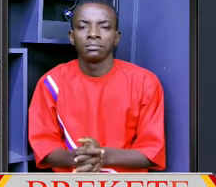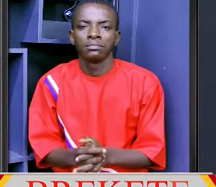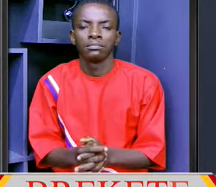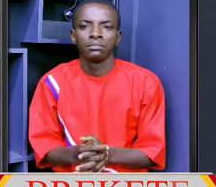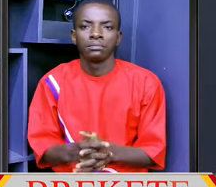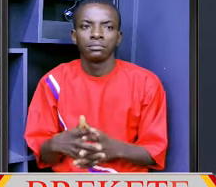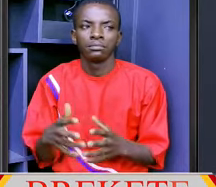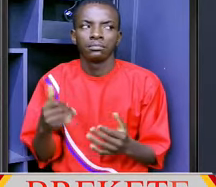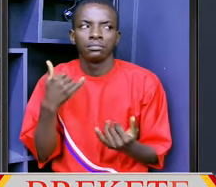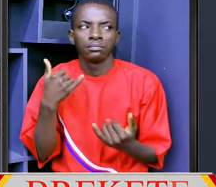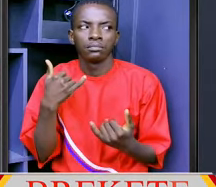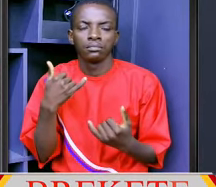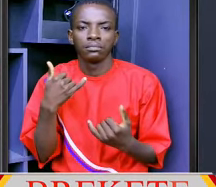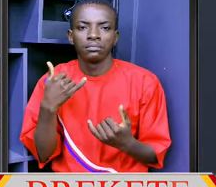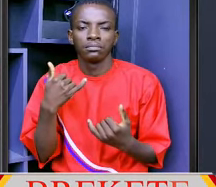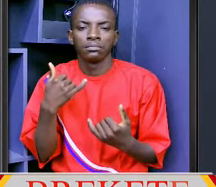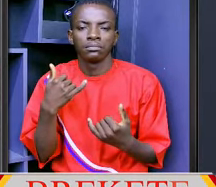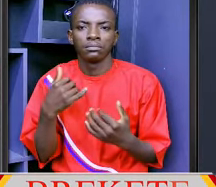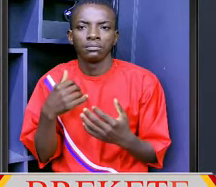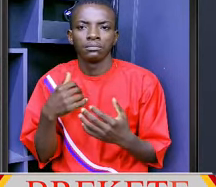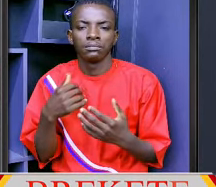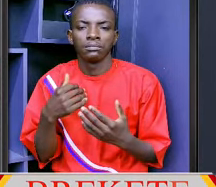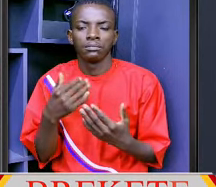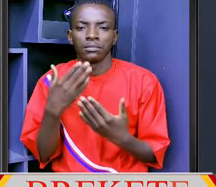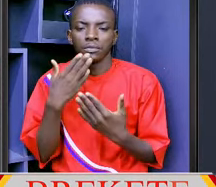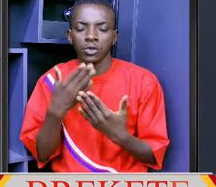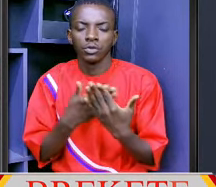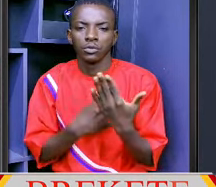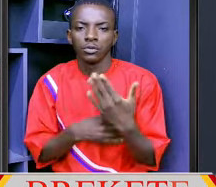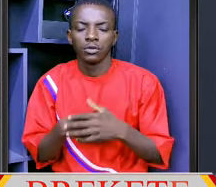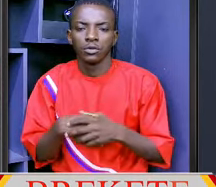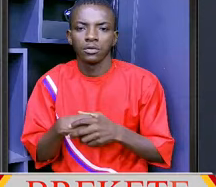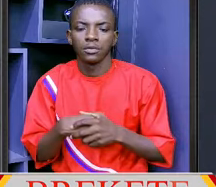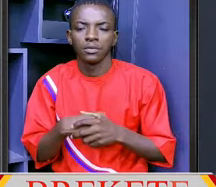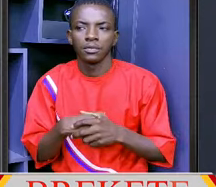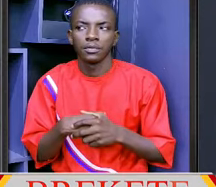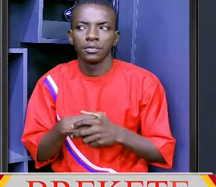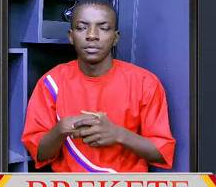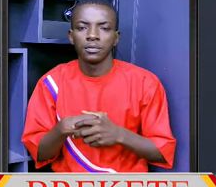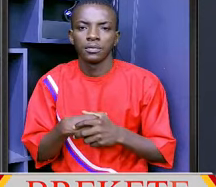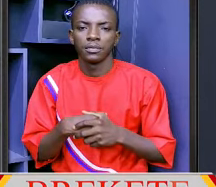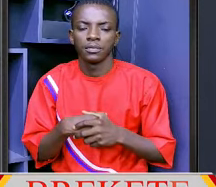Hello. Hello. Hello, good morning. Hello, good morning.